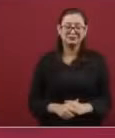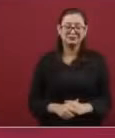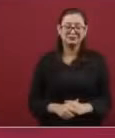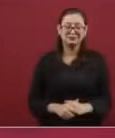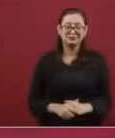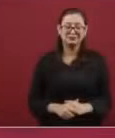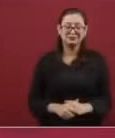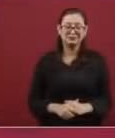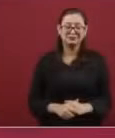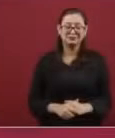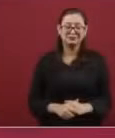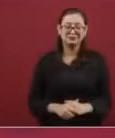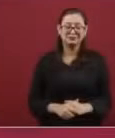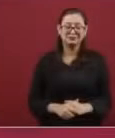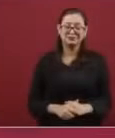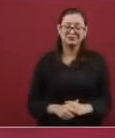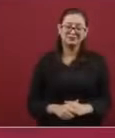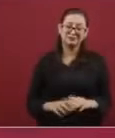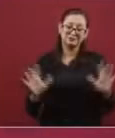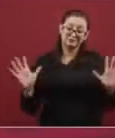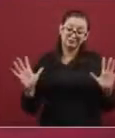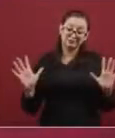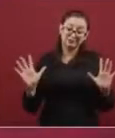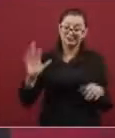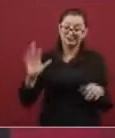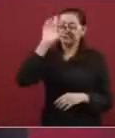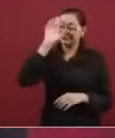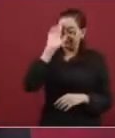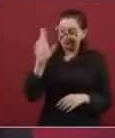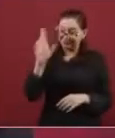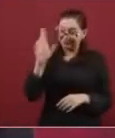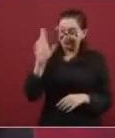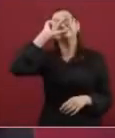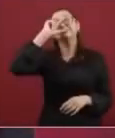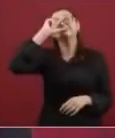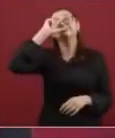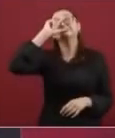respectfully, speaking respectfully,